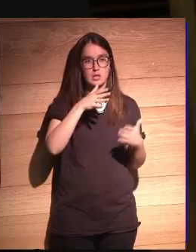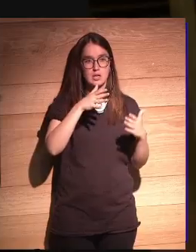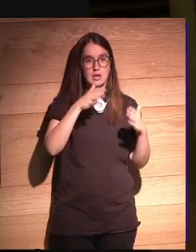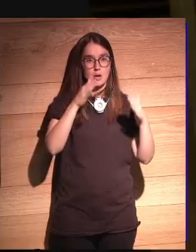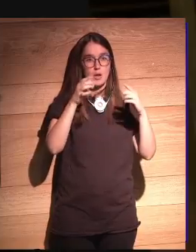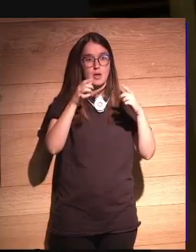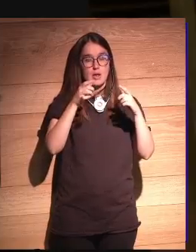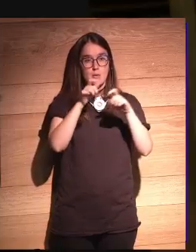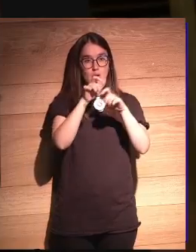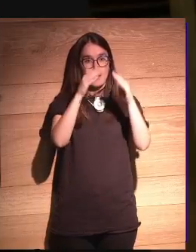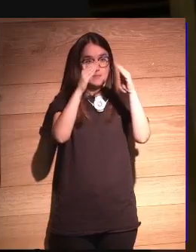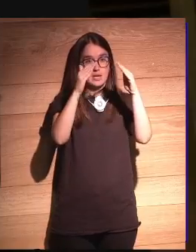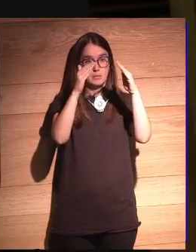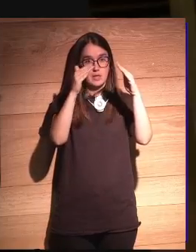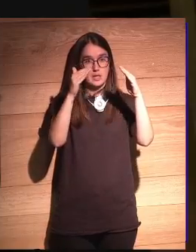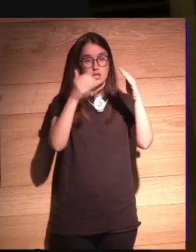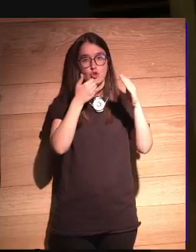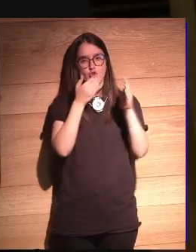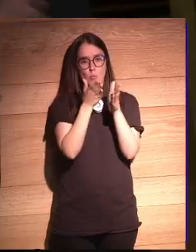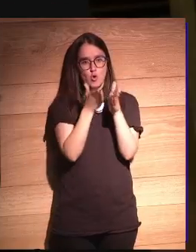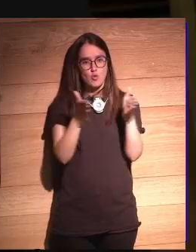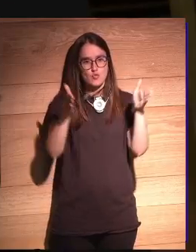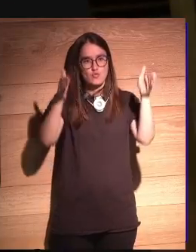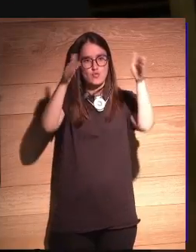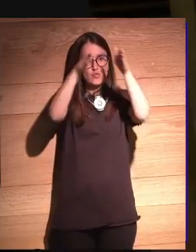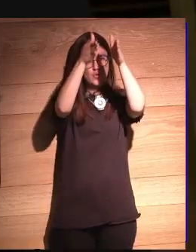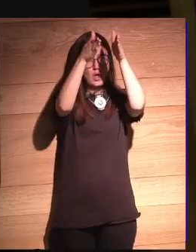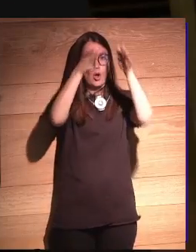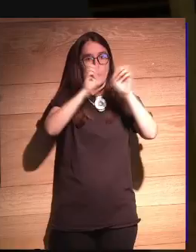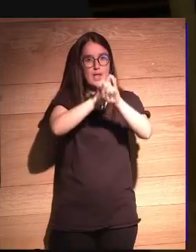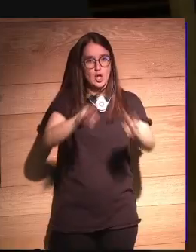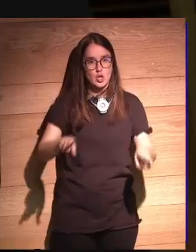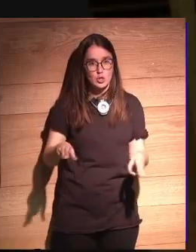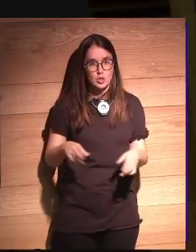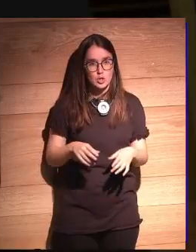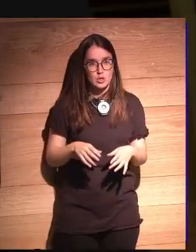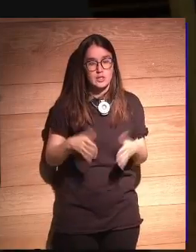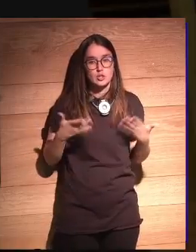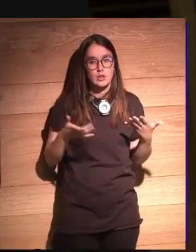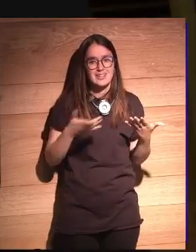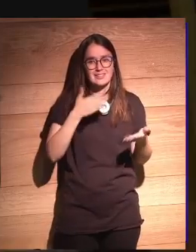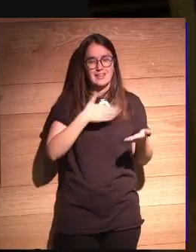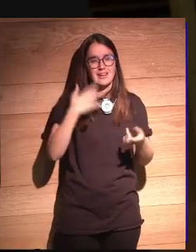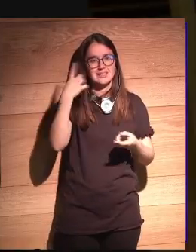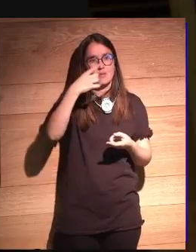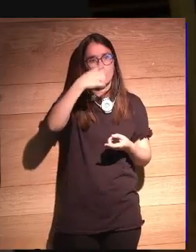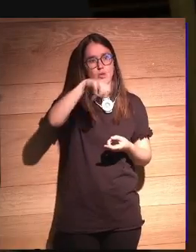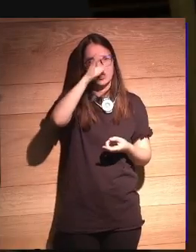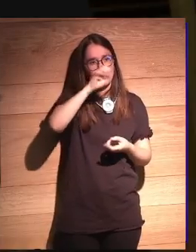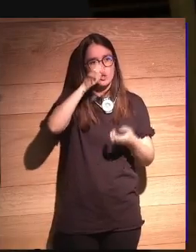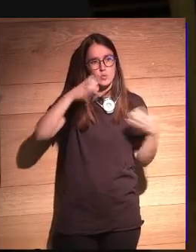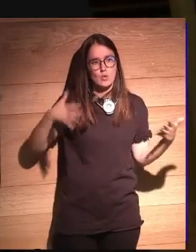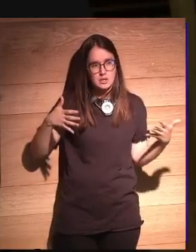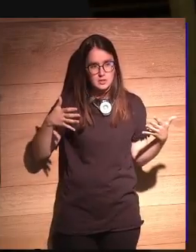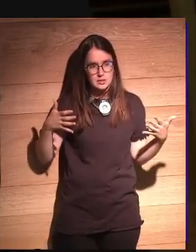because the population pyramid is more of a cylinder, or even worse. So I would like to know